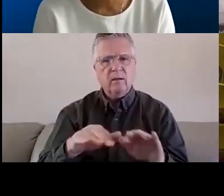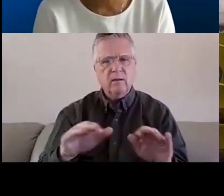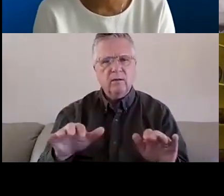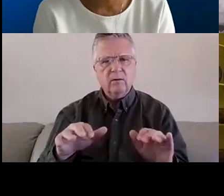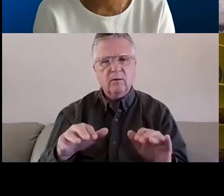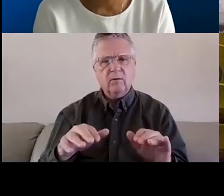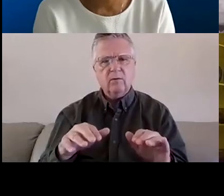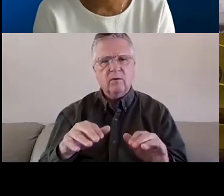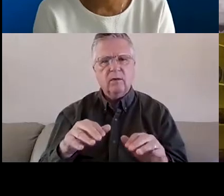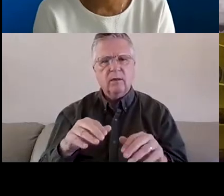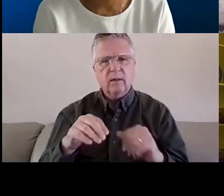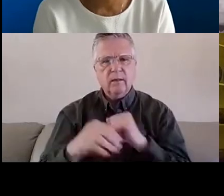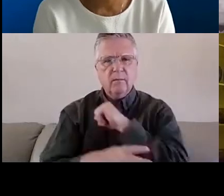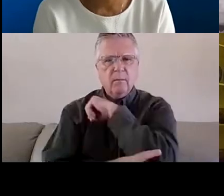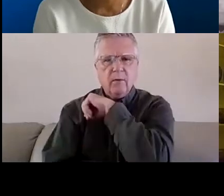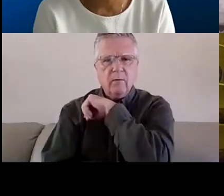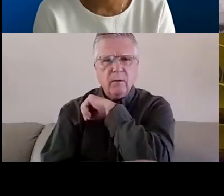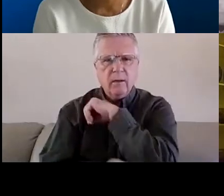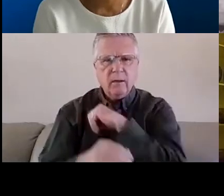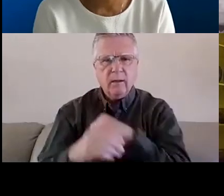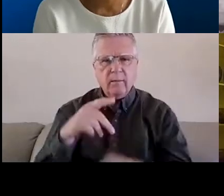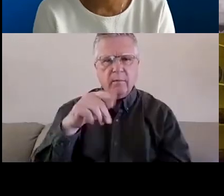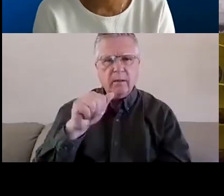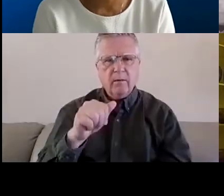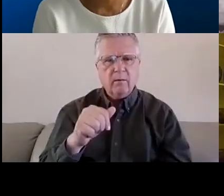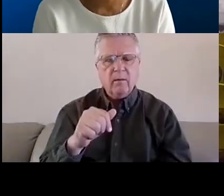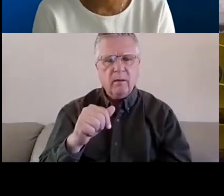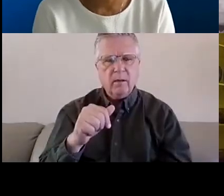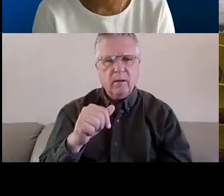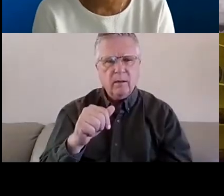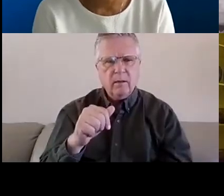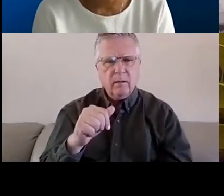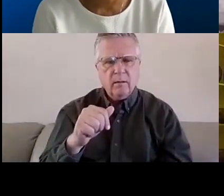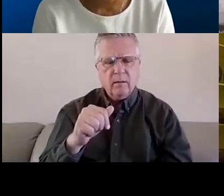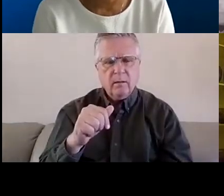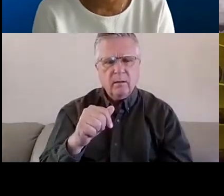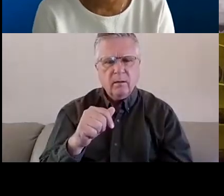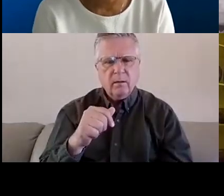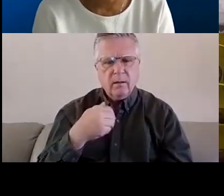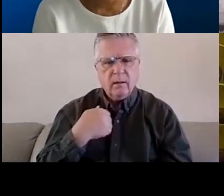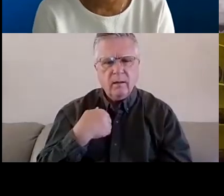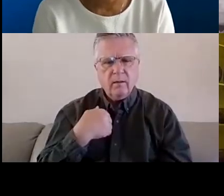care. And in Pennsylvania alone, there is